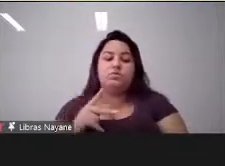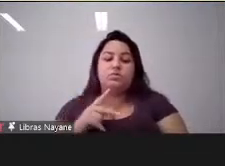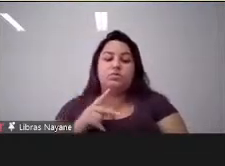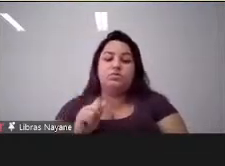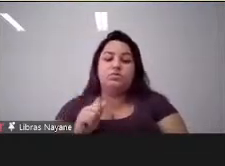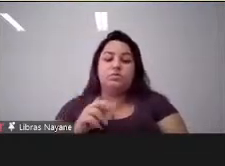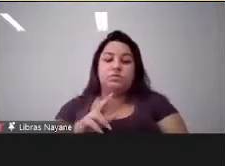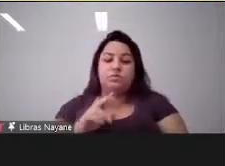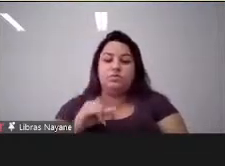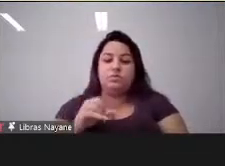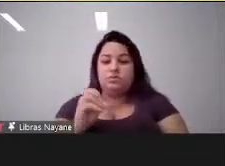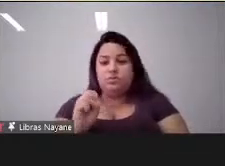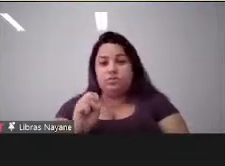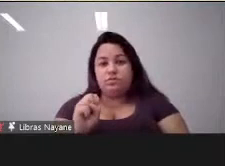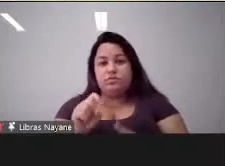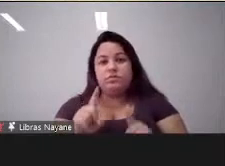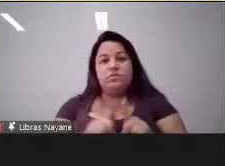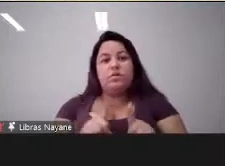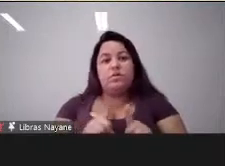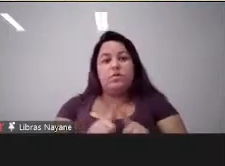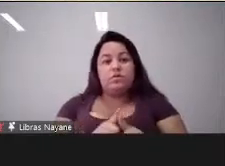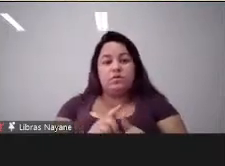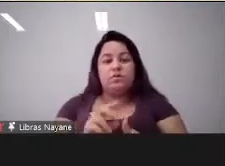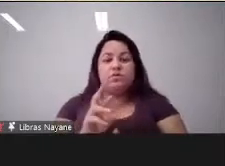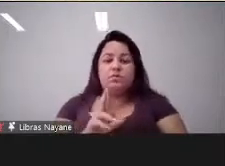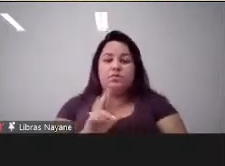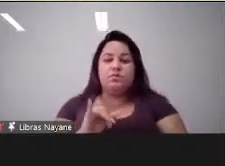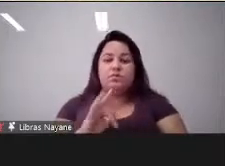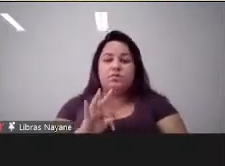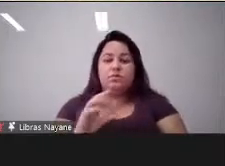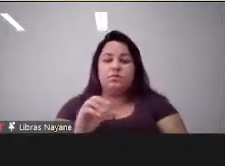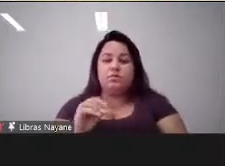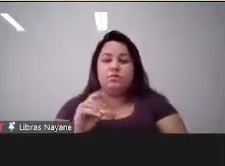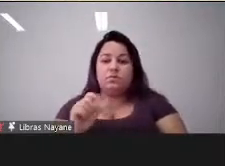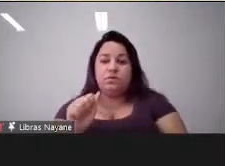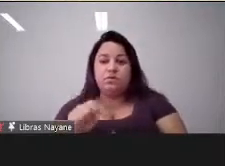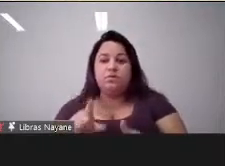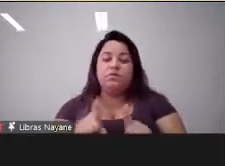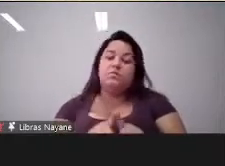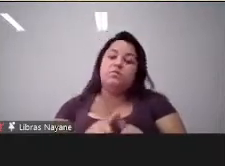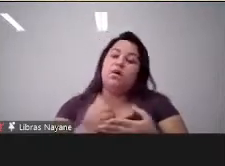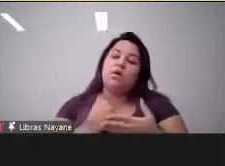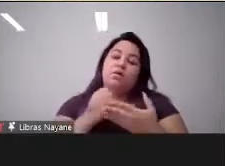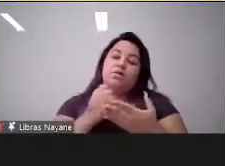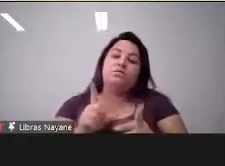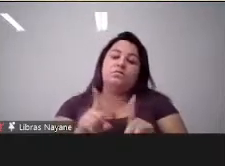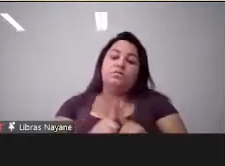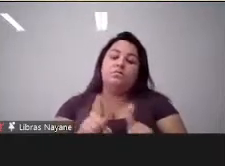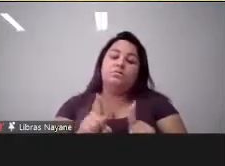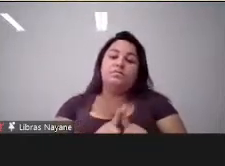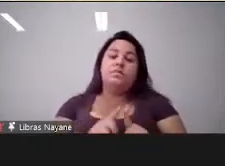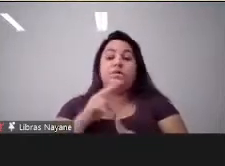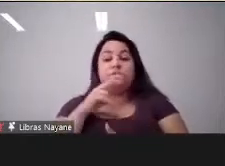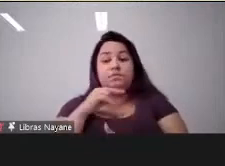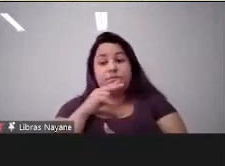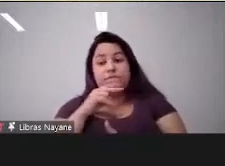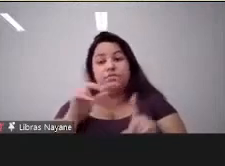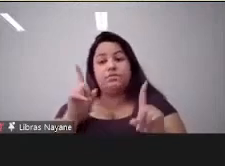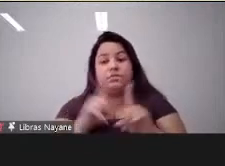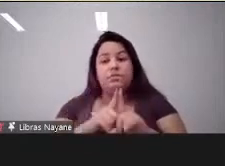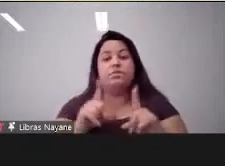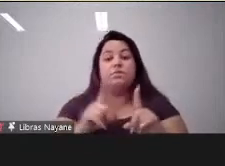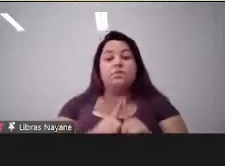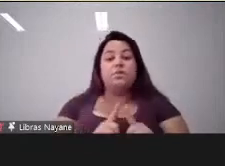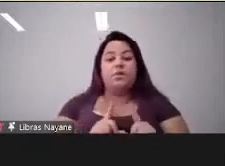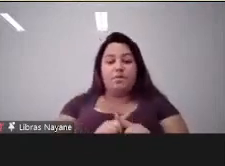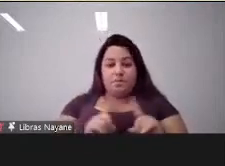the point of contribution. They are tax relieved, but they are taxed